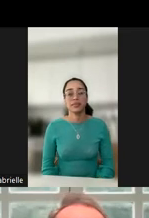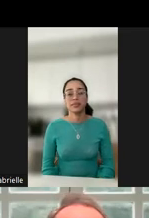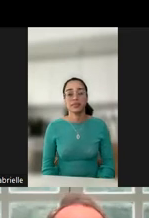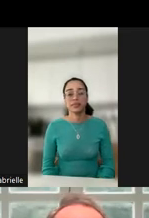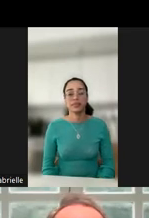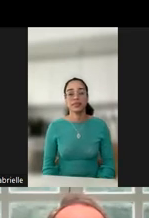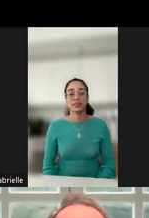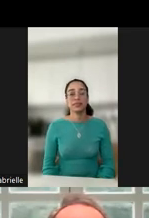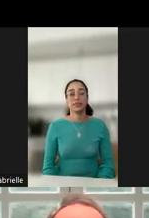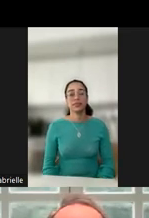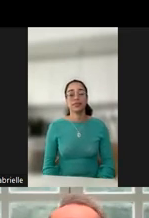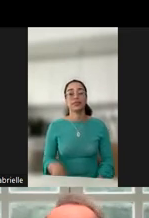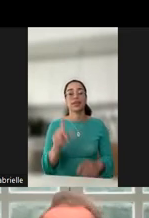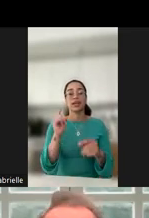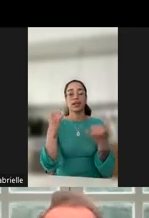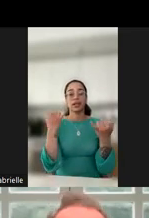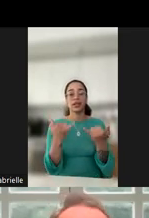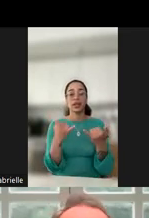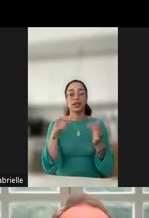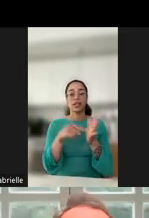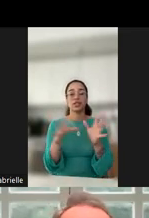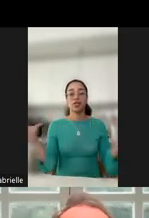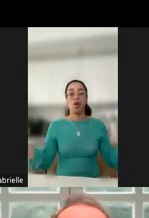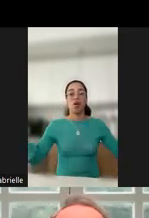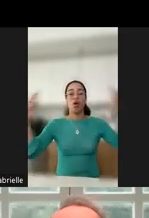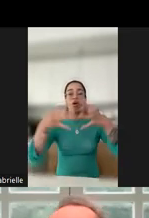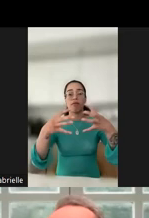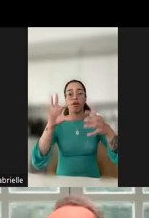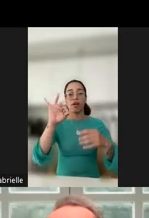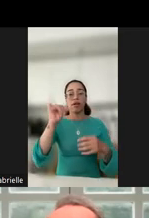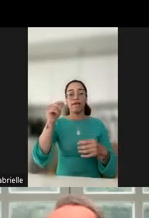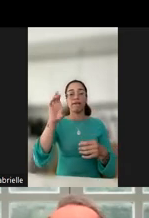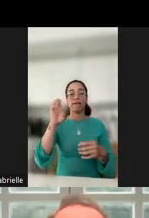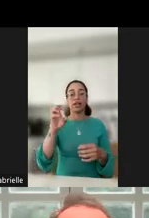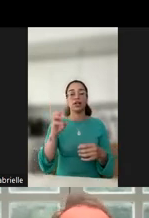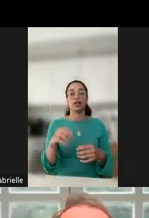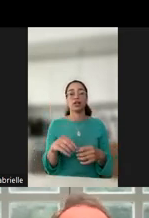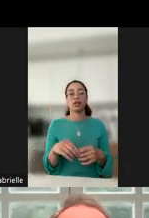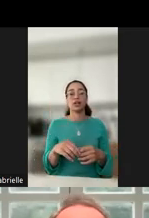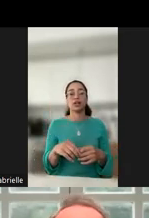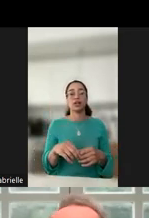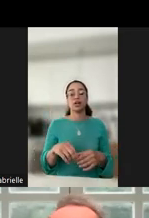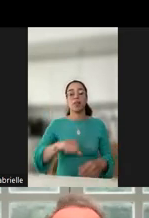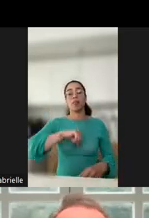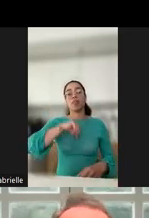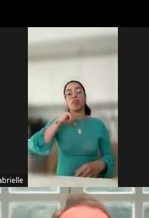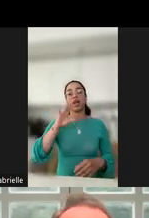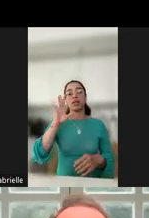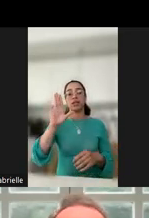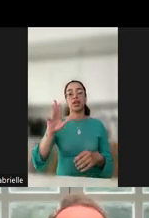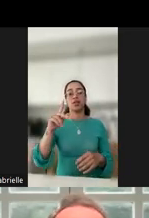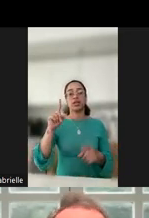$2,000. And these overall figures, however, hide the differences among Asian origin